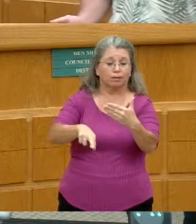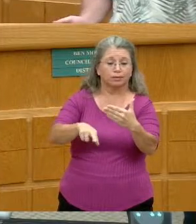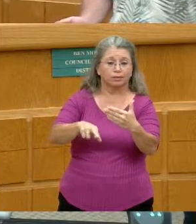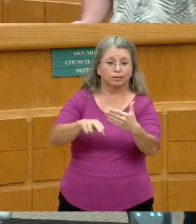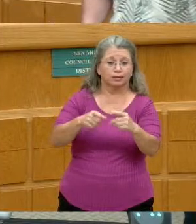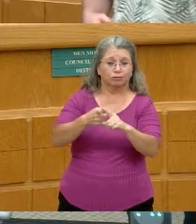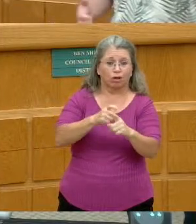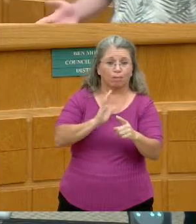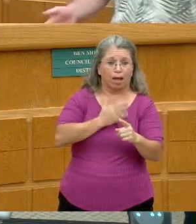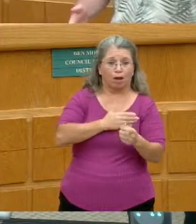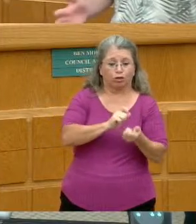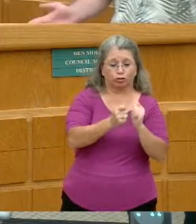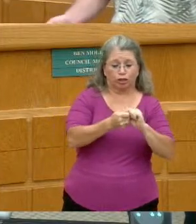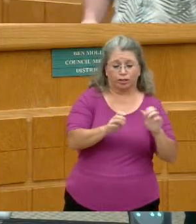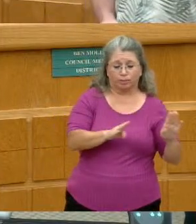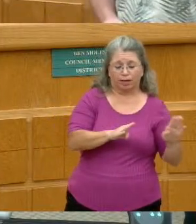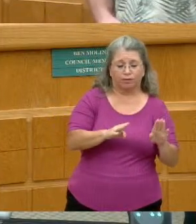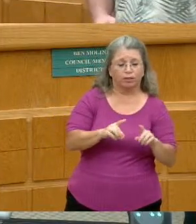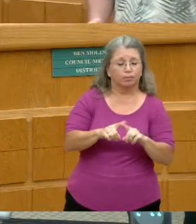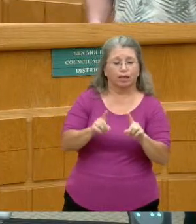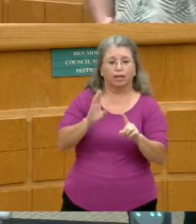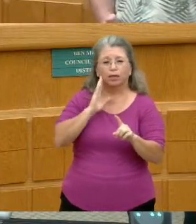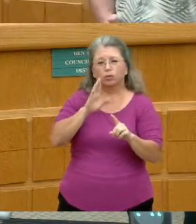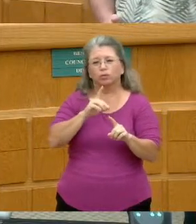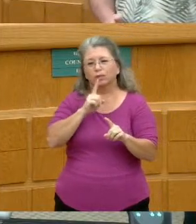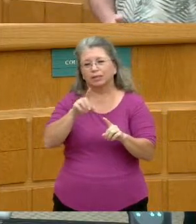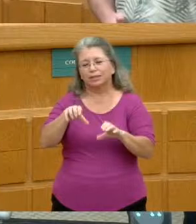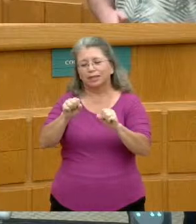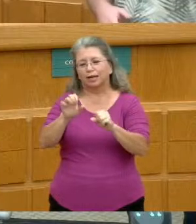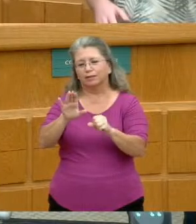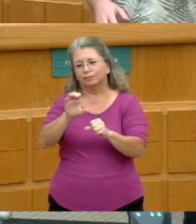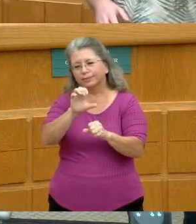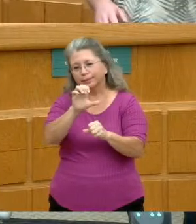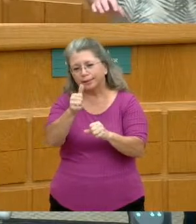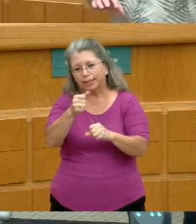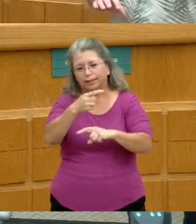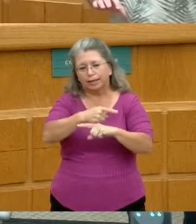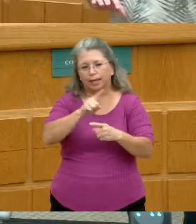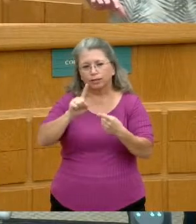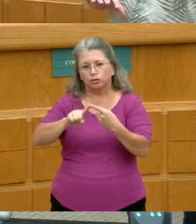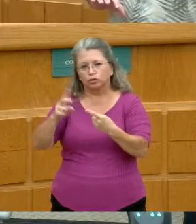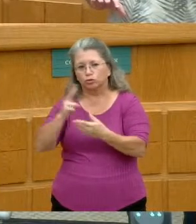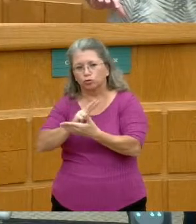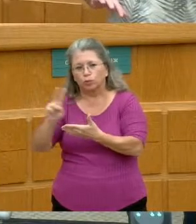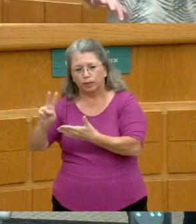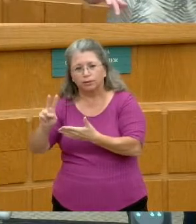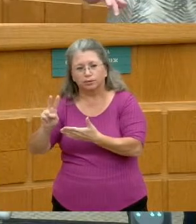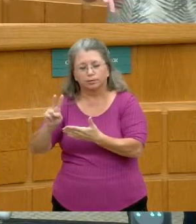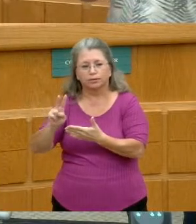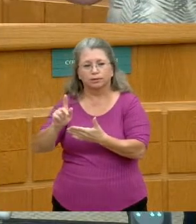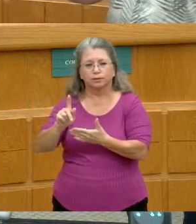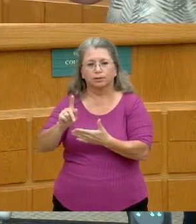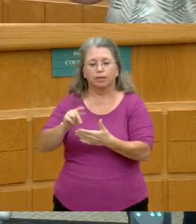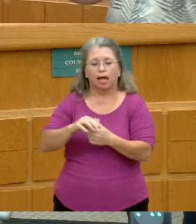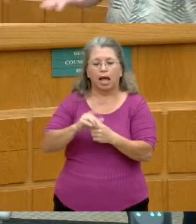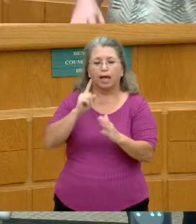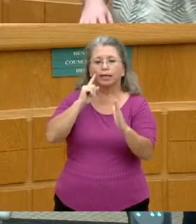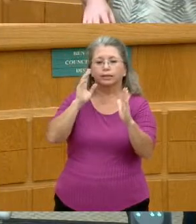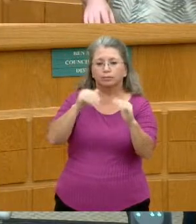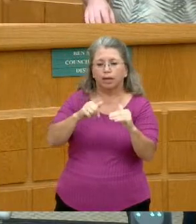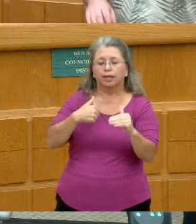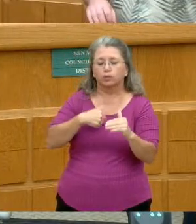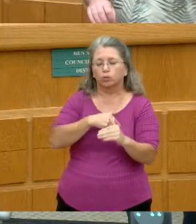after 6 days. But really, it's going to take 10 days, 2 weeks. And I expect we will see a